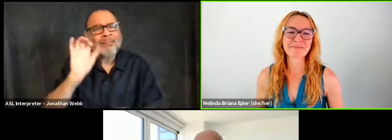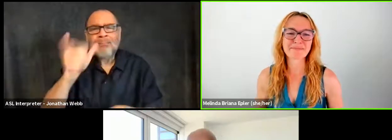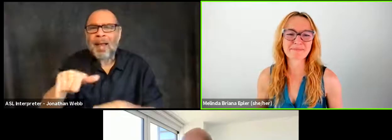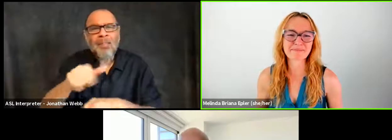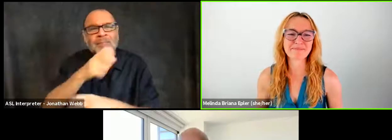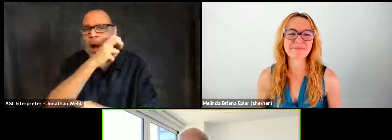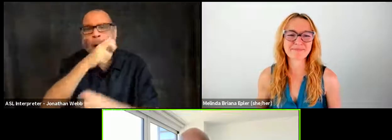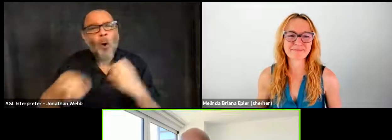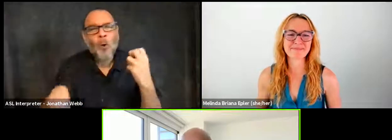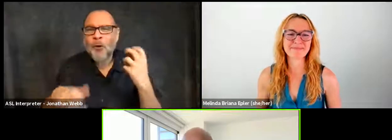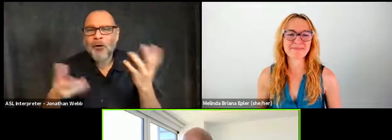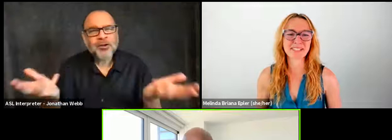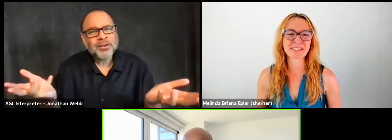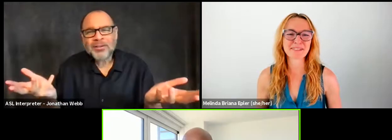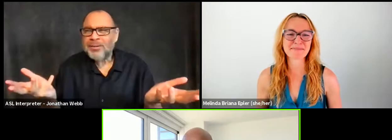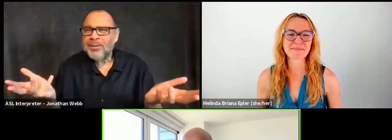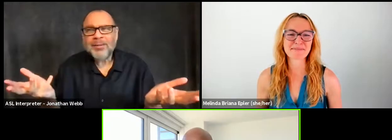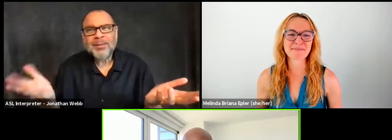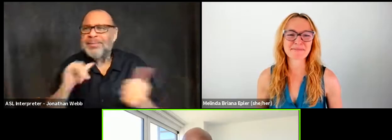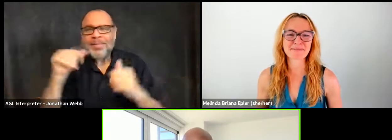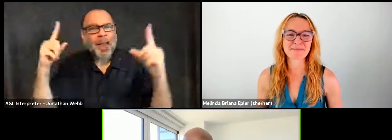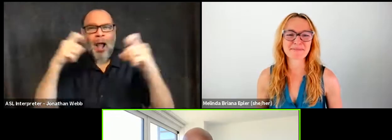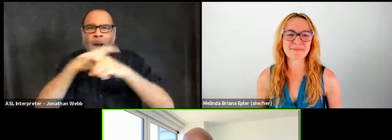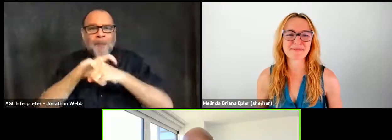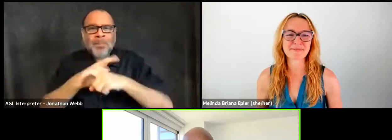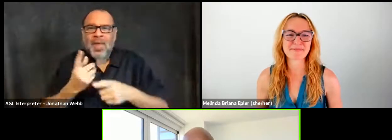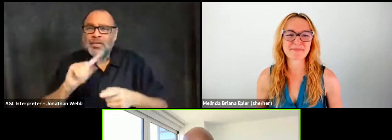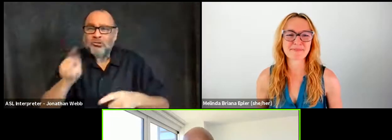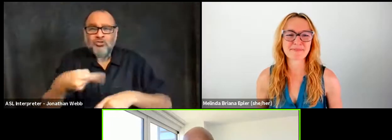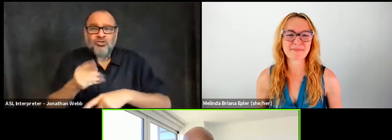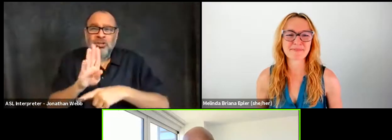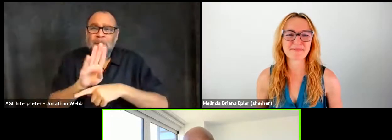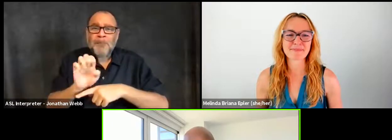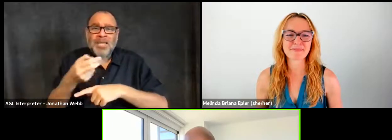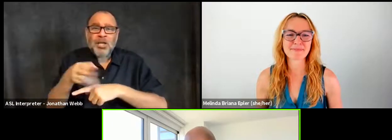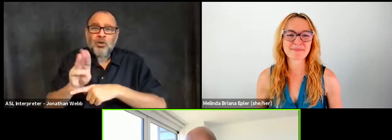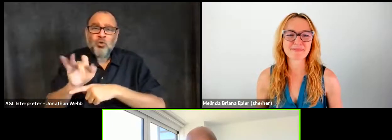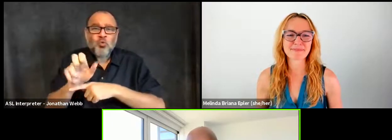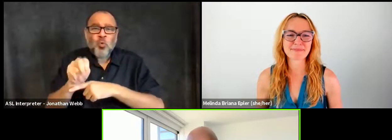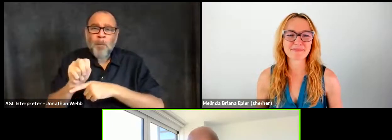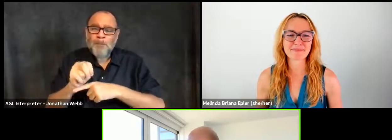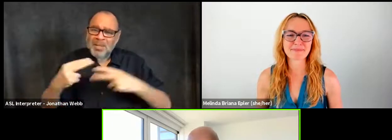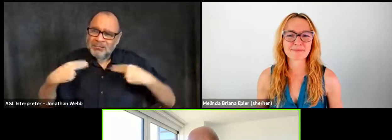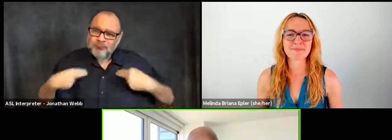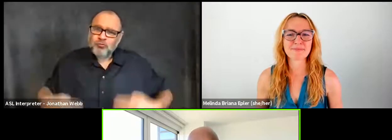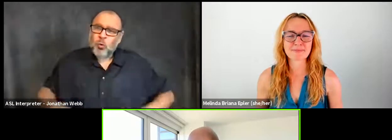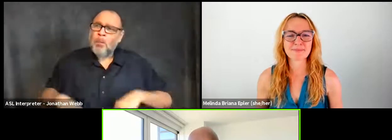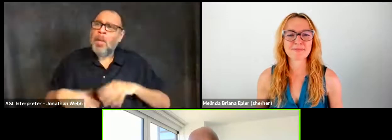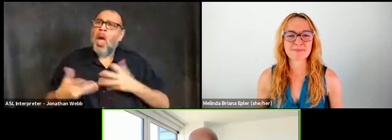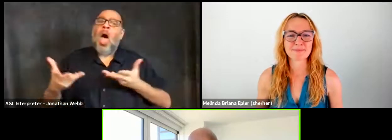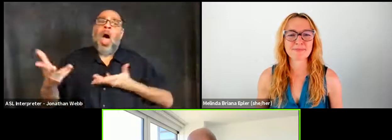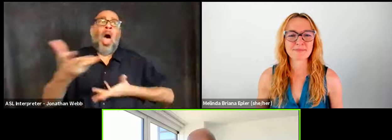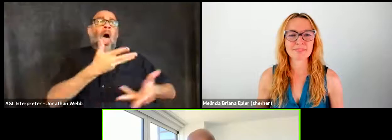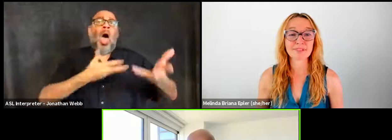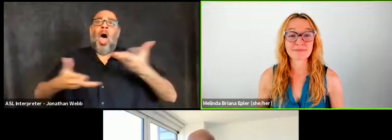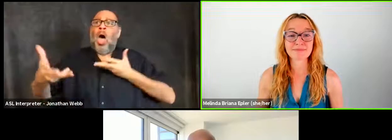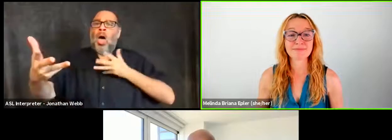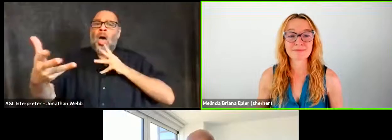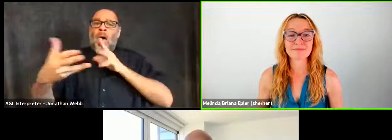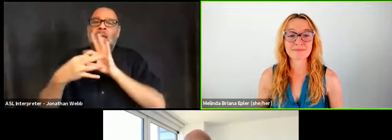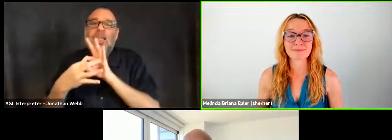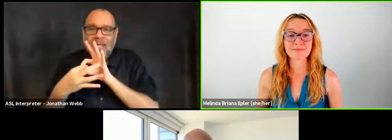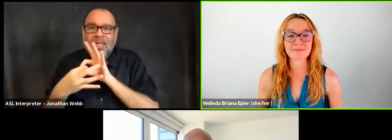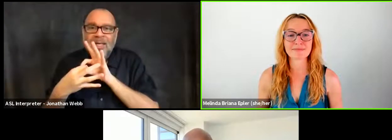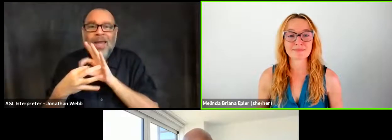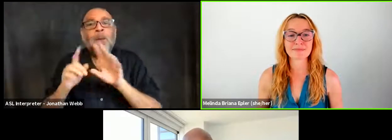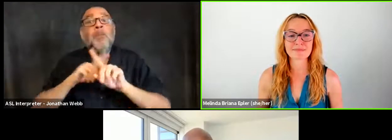empathy. Yeah. And so, but that comes with a lot of self-awareness of your own self, and then